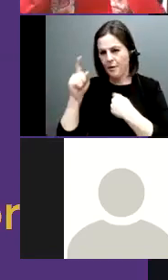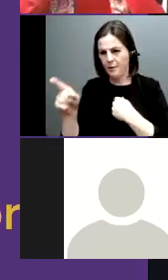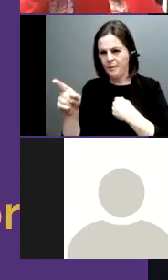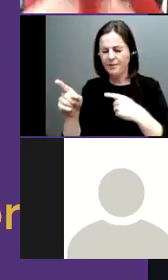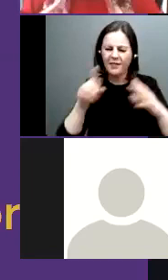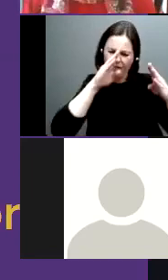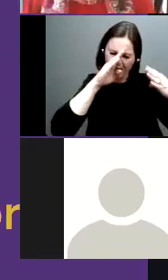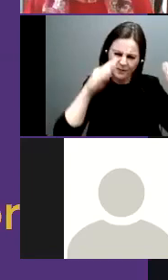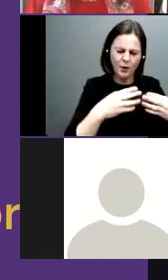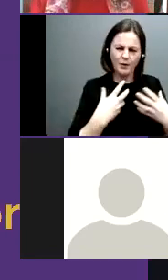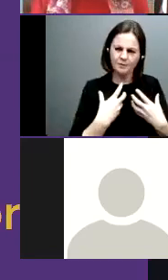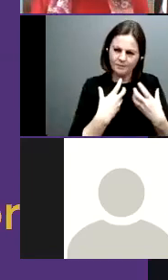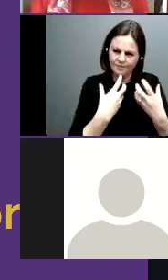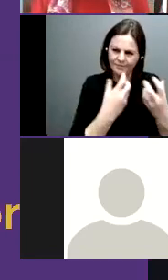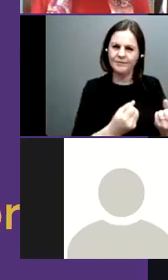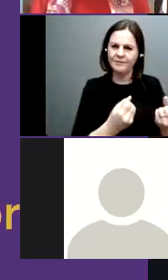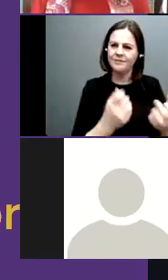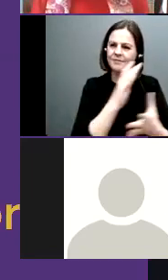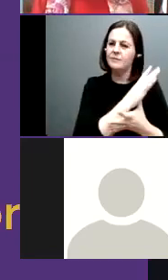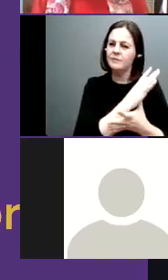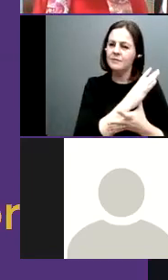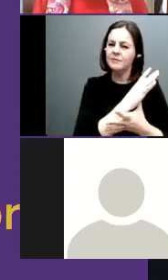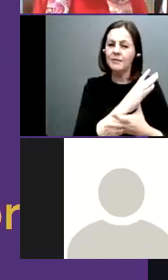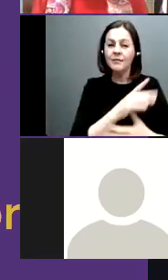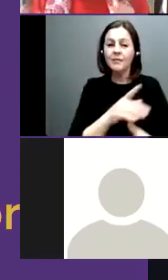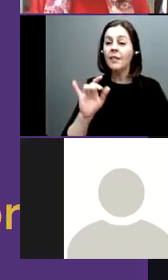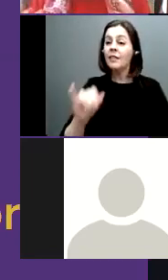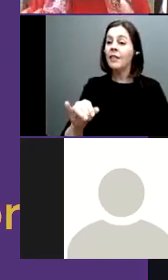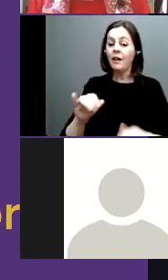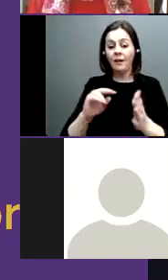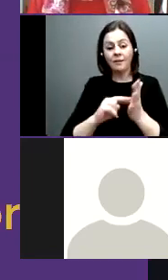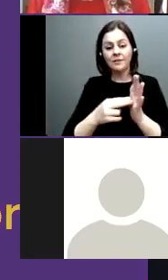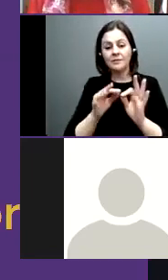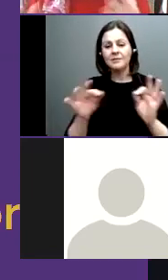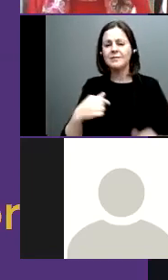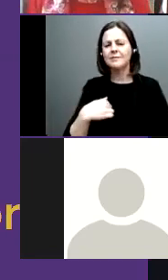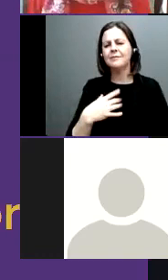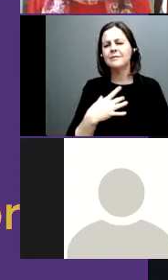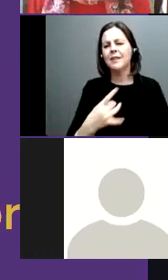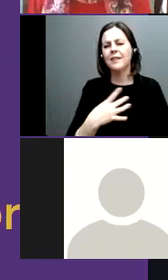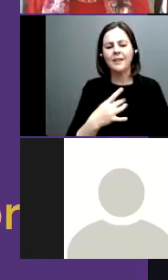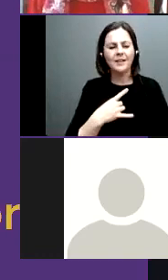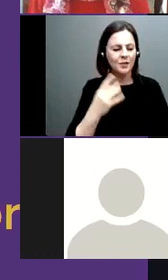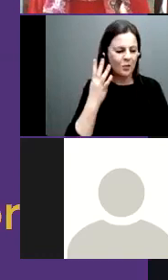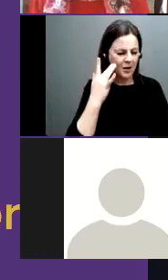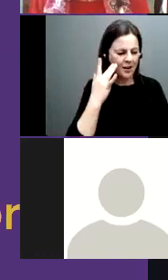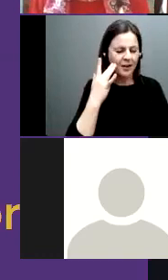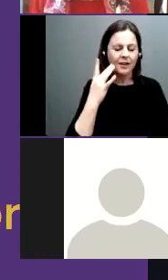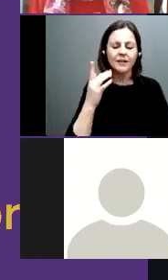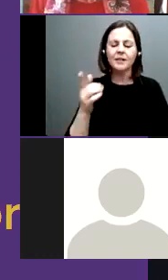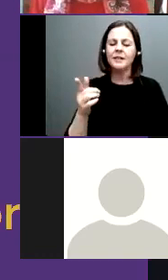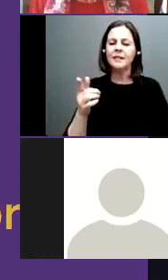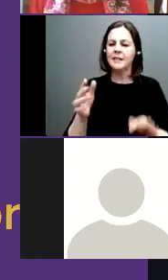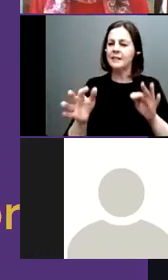So the reason I really like that is because it really speaks to the framework that is so important